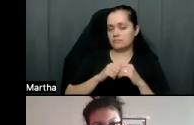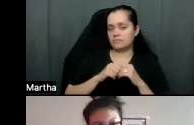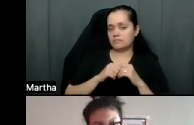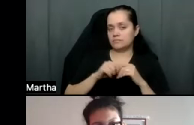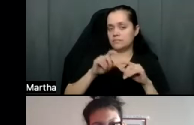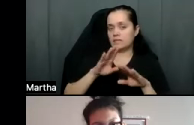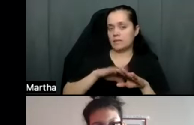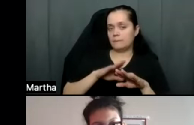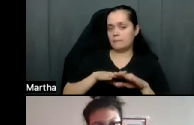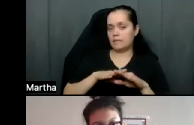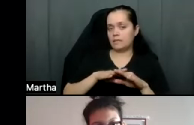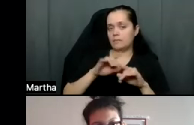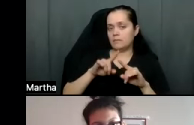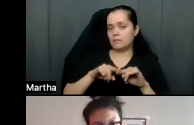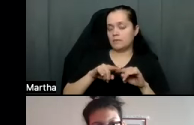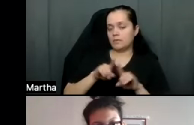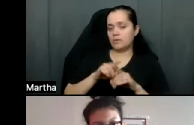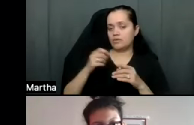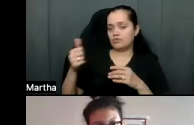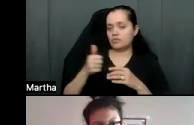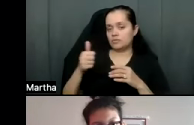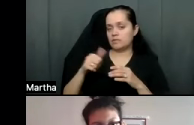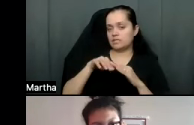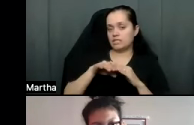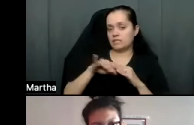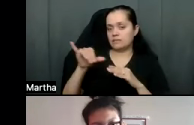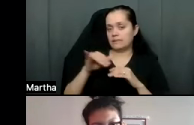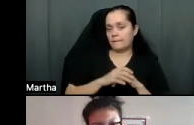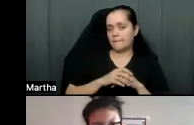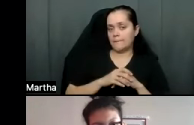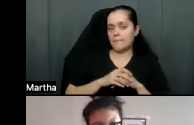least also based on transportation access.